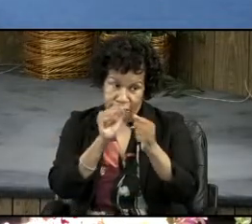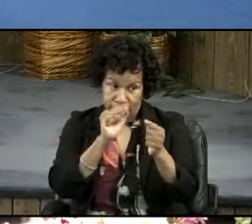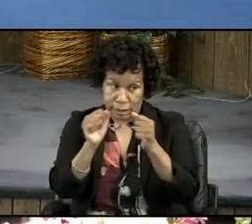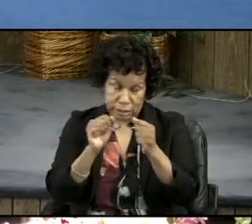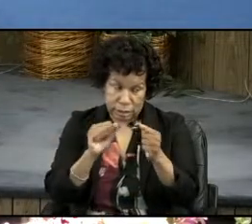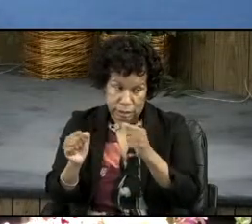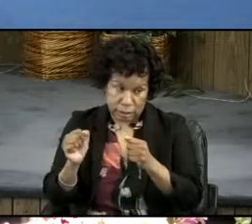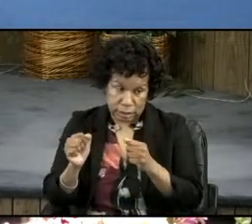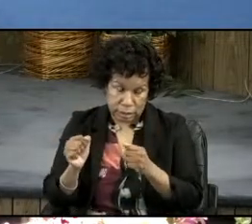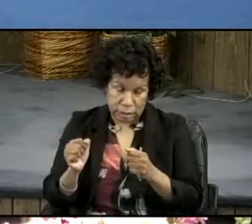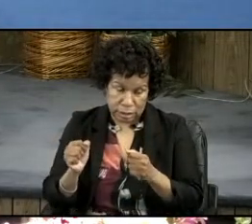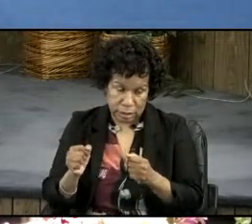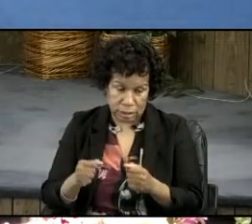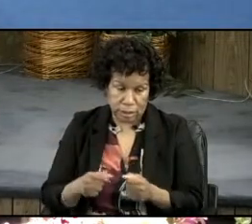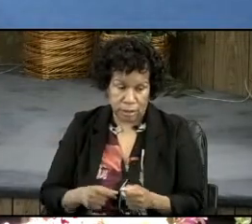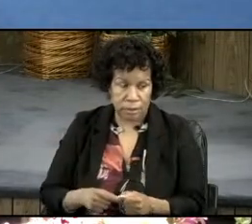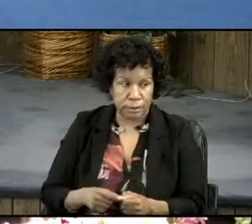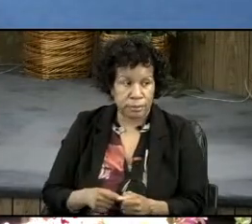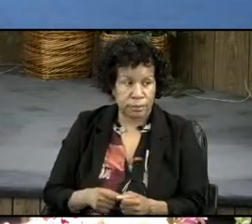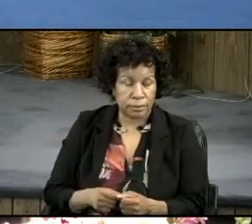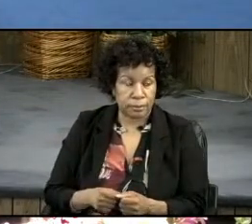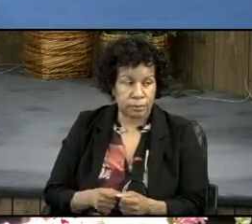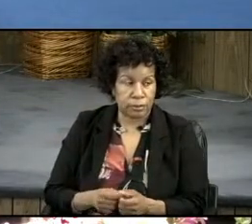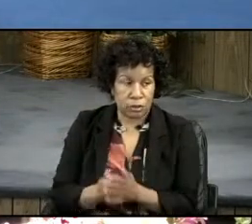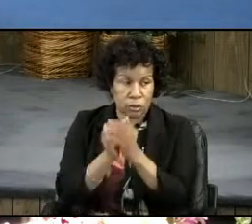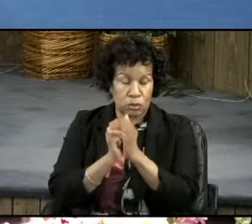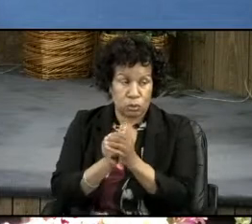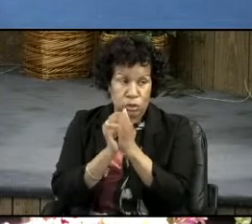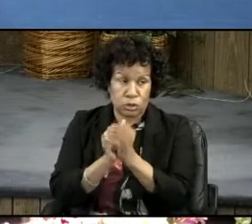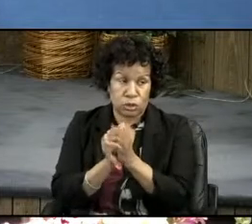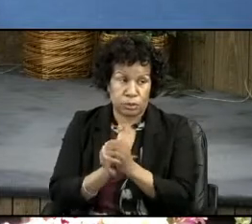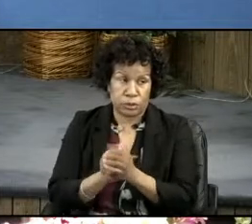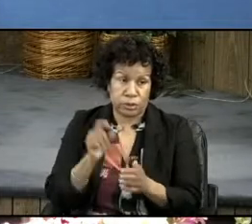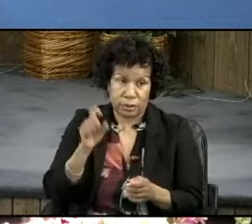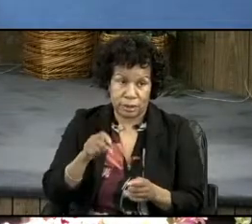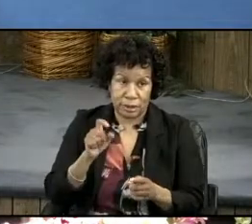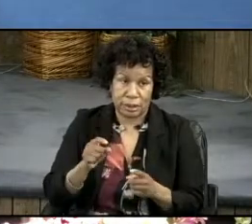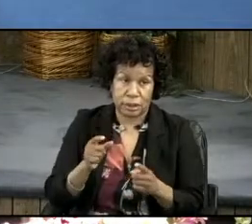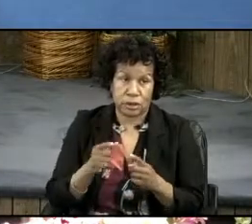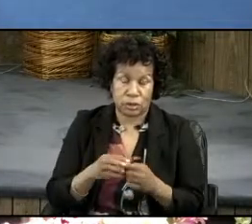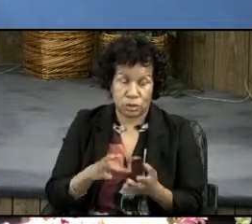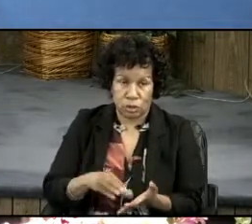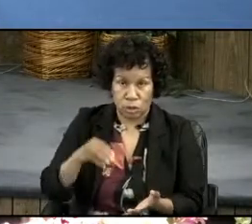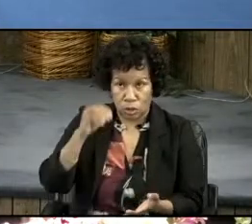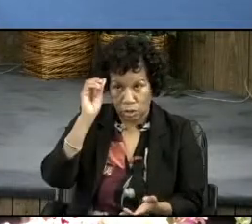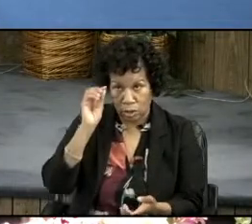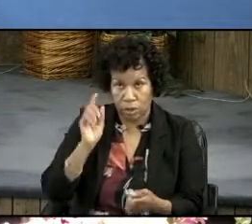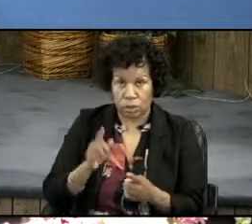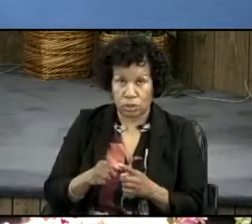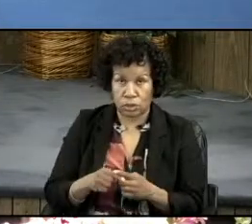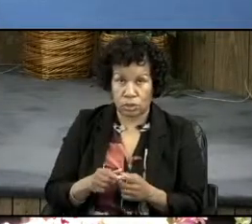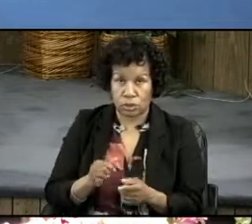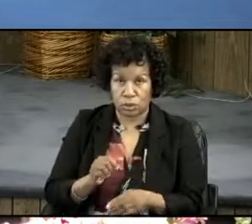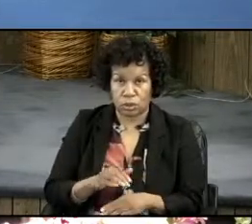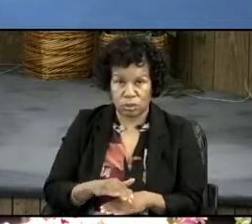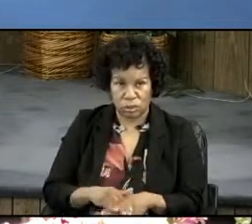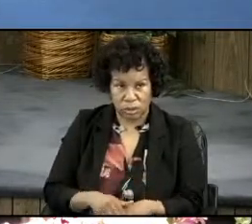had to learn to lean and depend. Ooh, I wish I was preaching up in here.